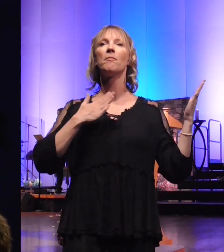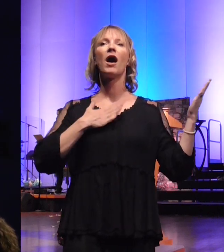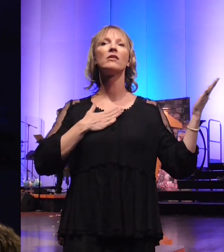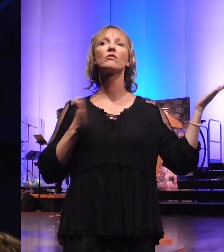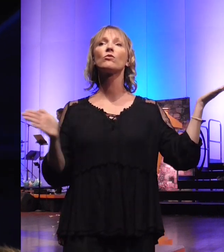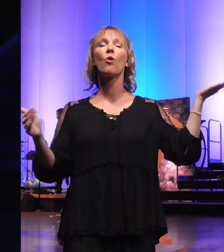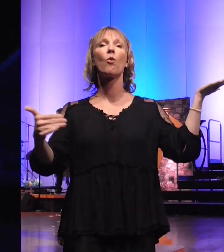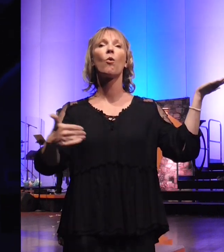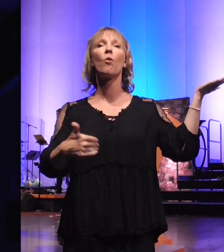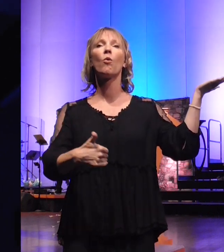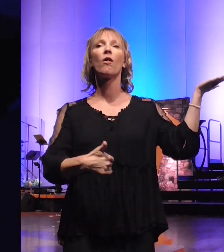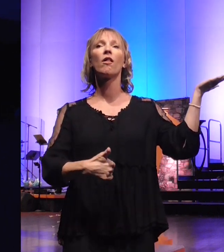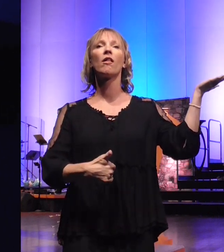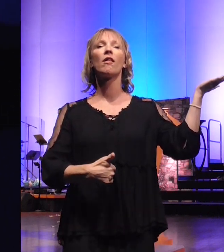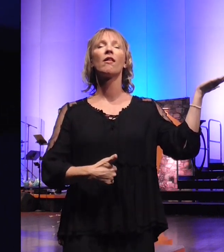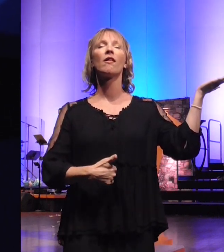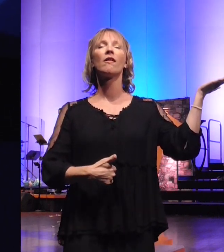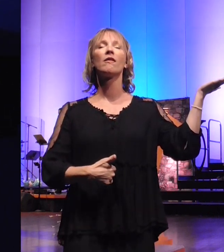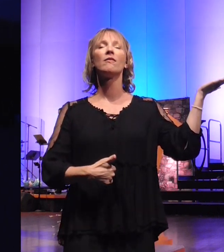my soul.